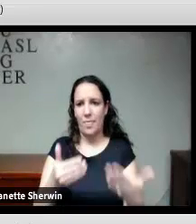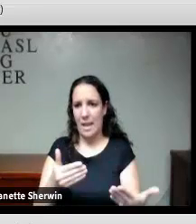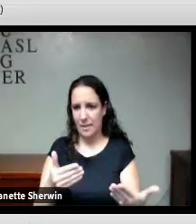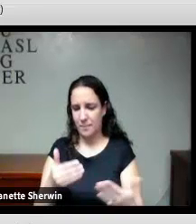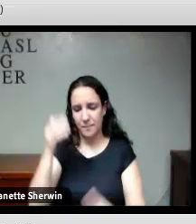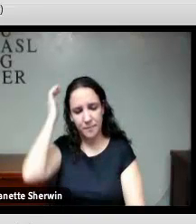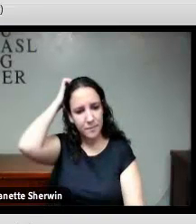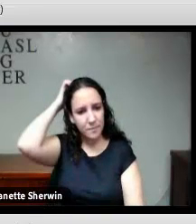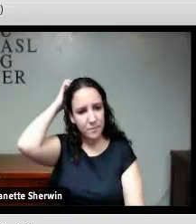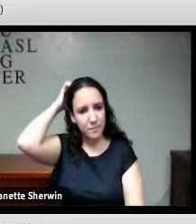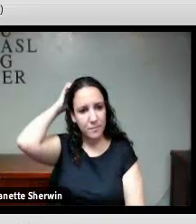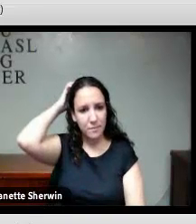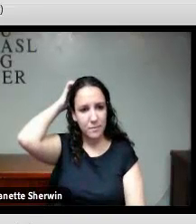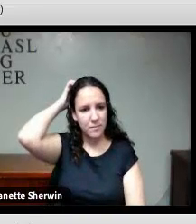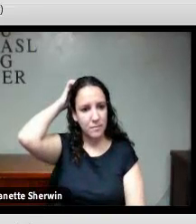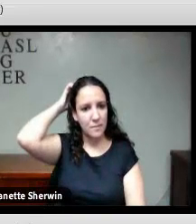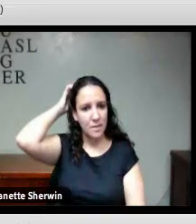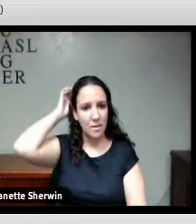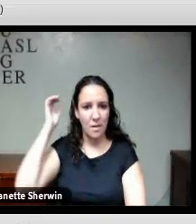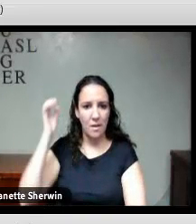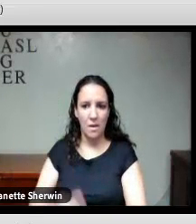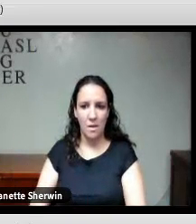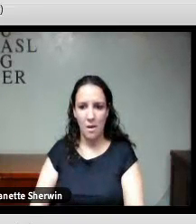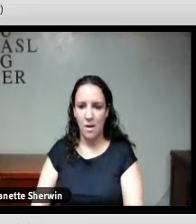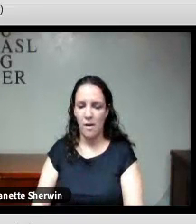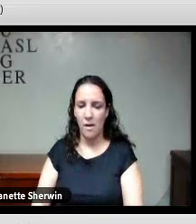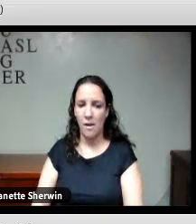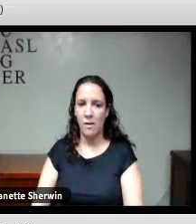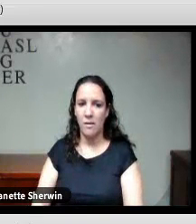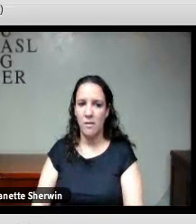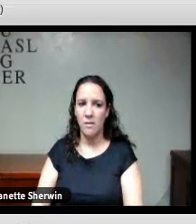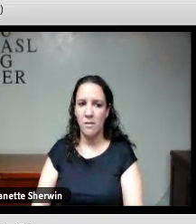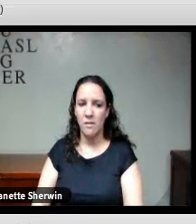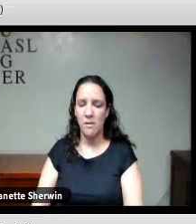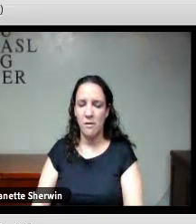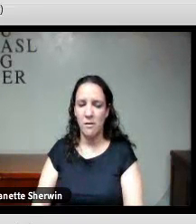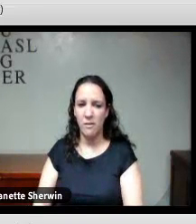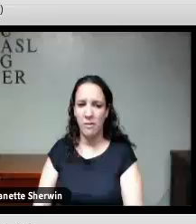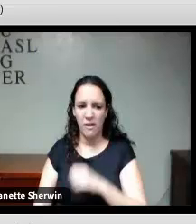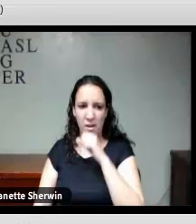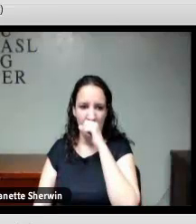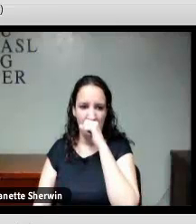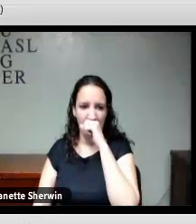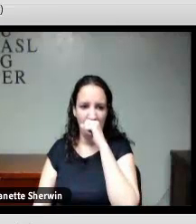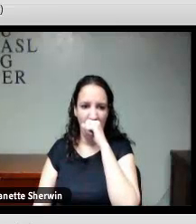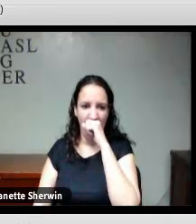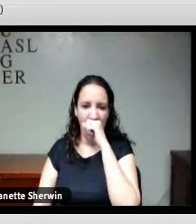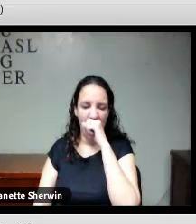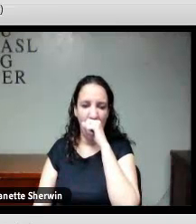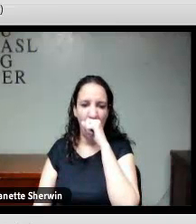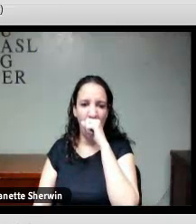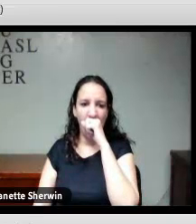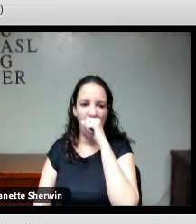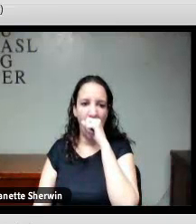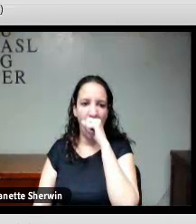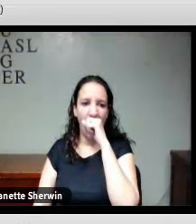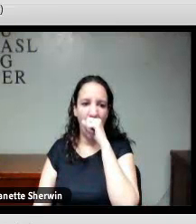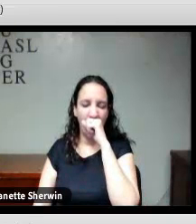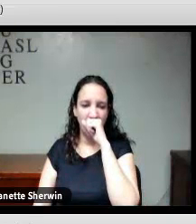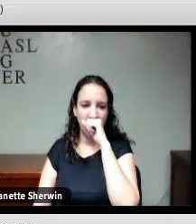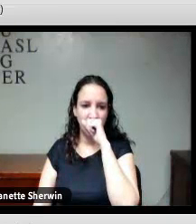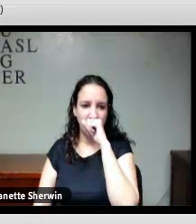to look really hard sometimes. Taking the time to tell you. They don't have to. They can just go to another library. And I've had people tell me many times